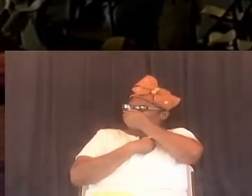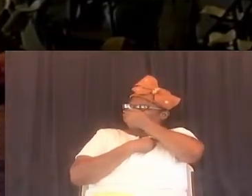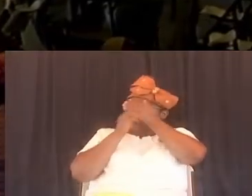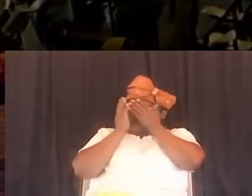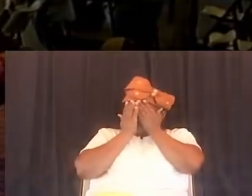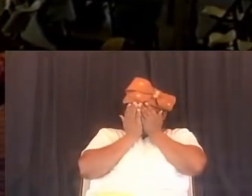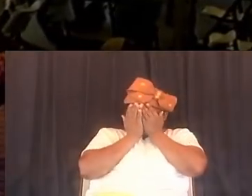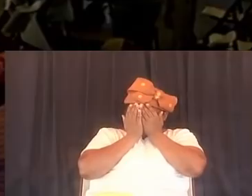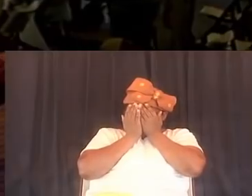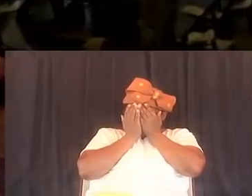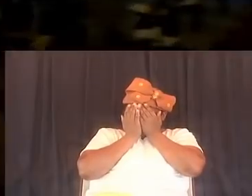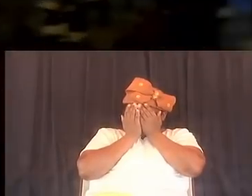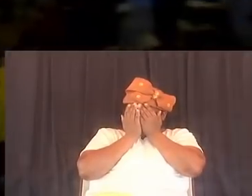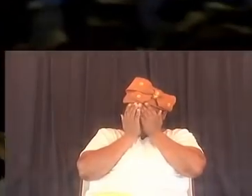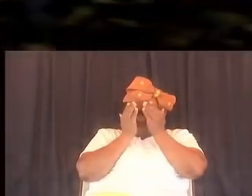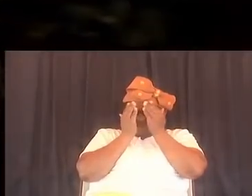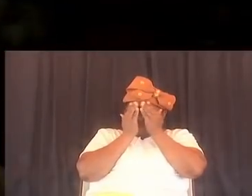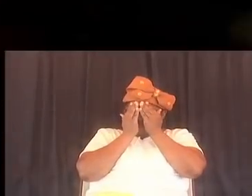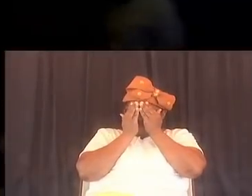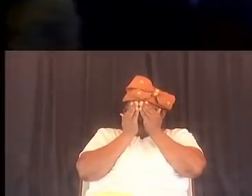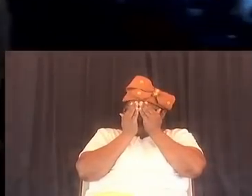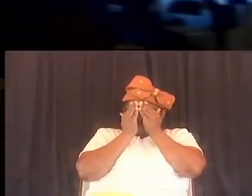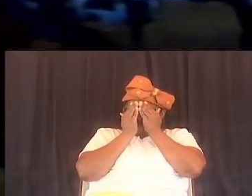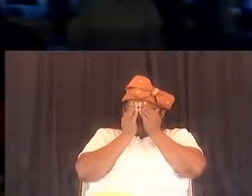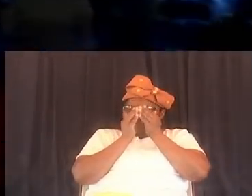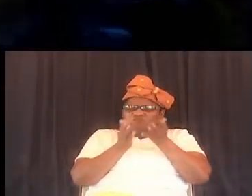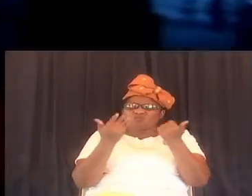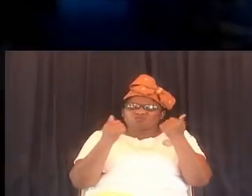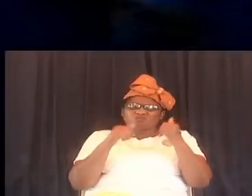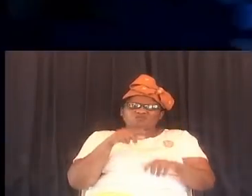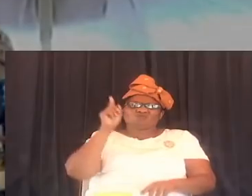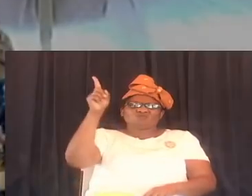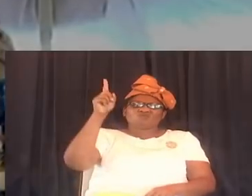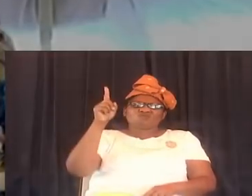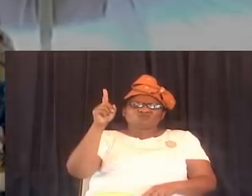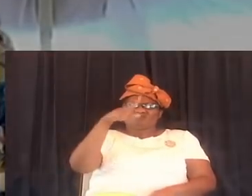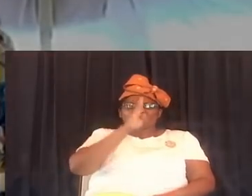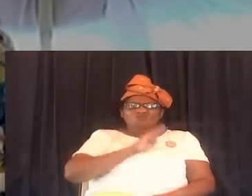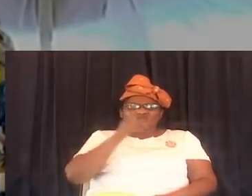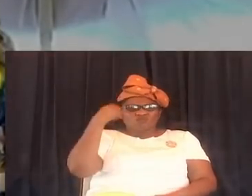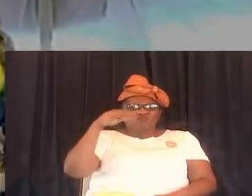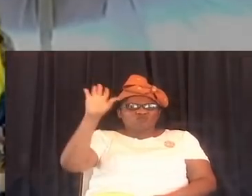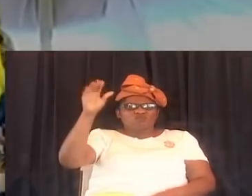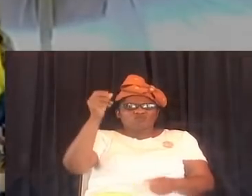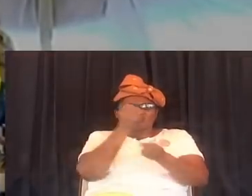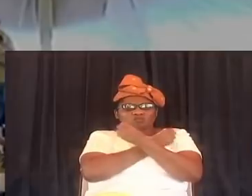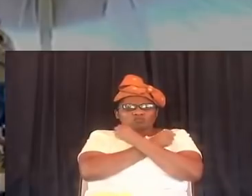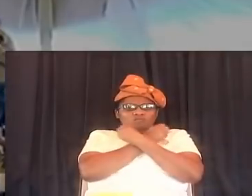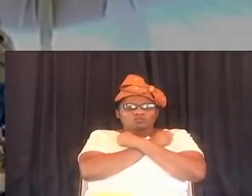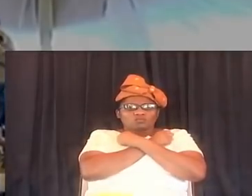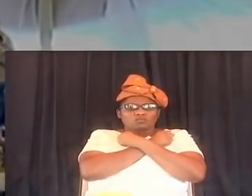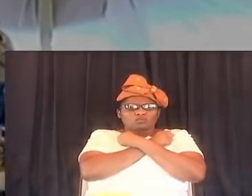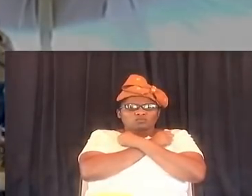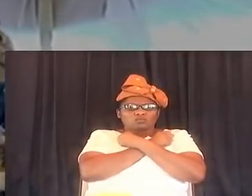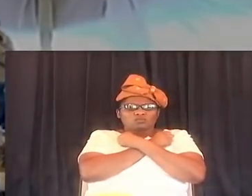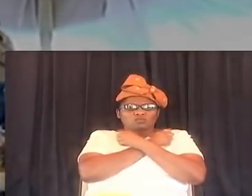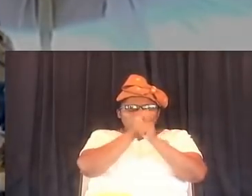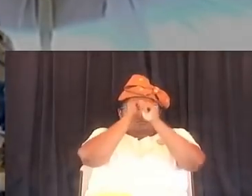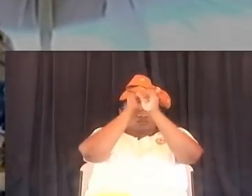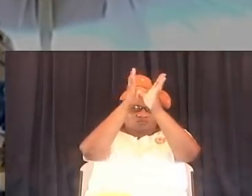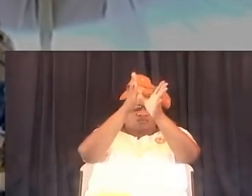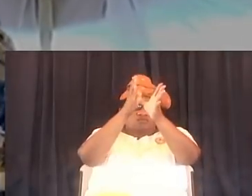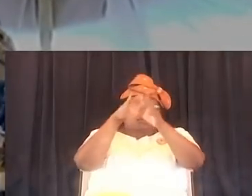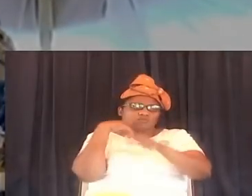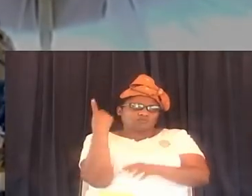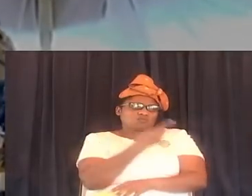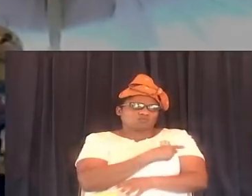God, for your love and mercy and compassion towards each and every one of us. Father, I'm asking you, oh